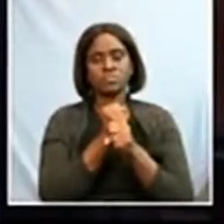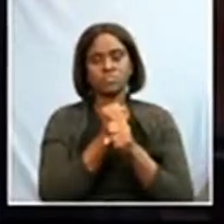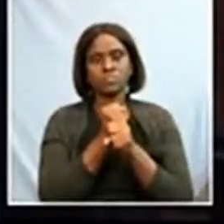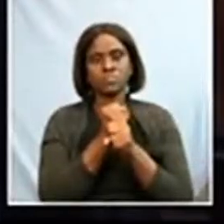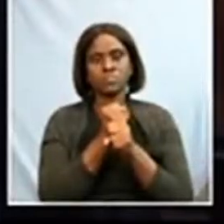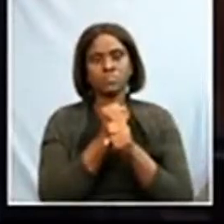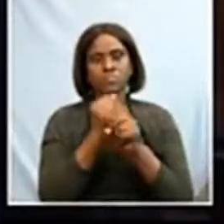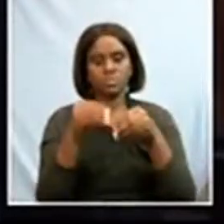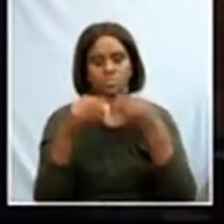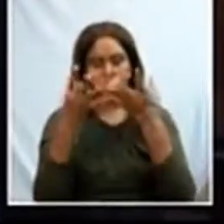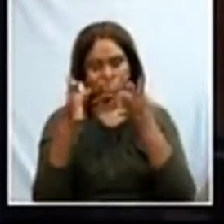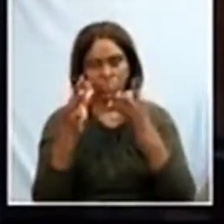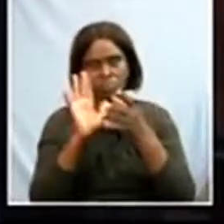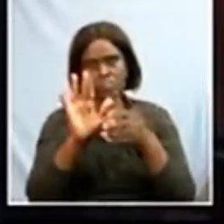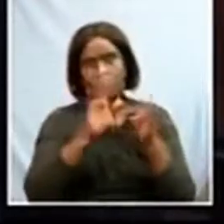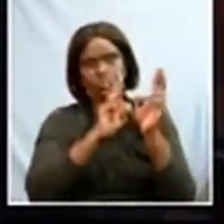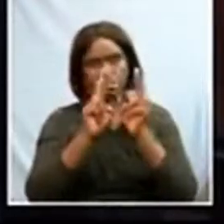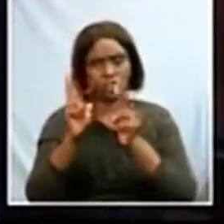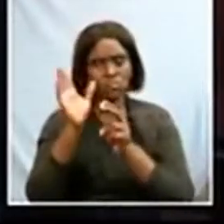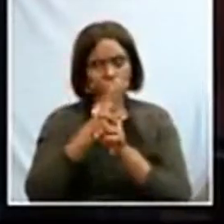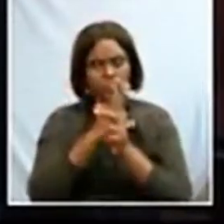but you were giving him the answers.